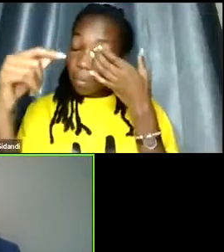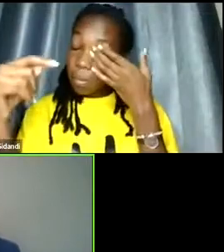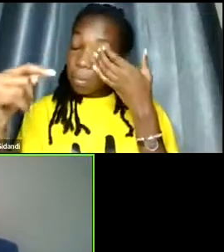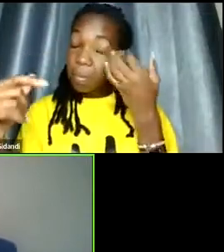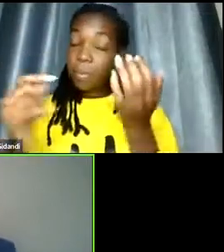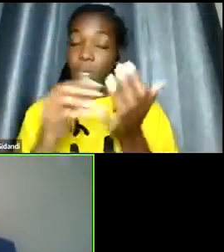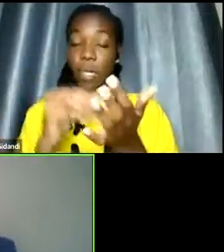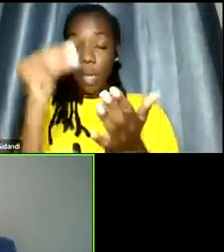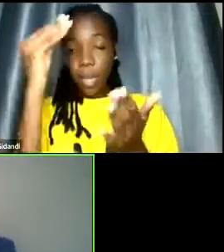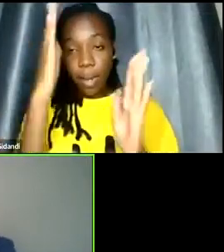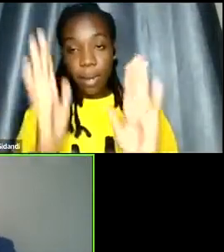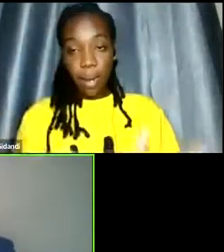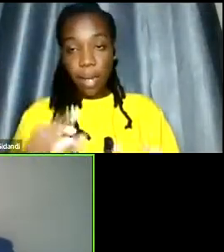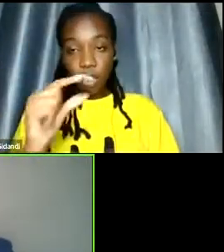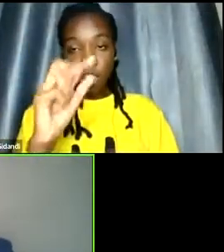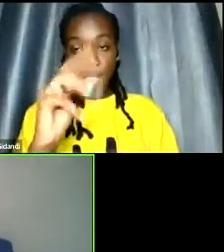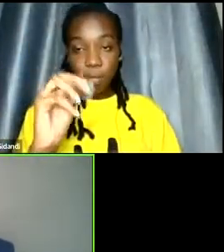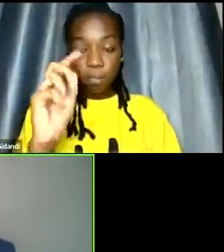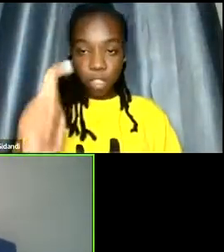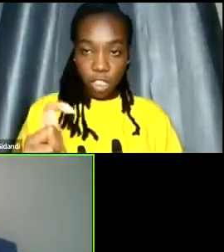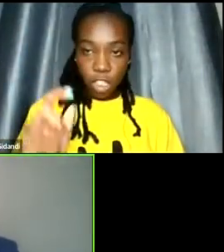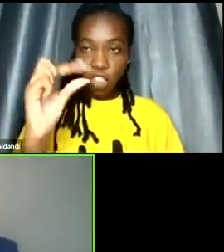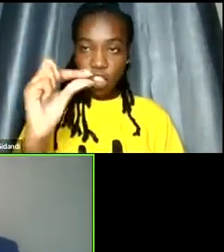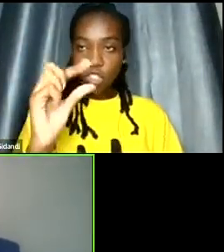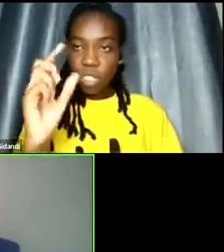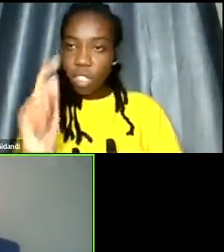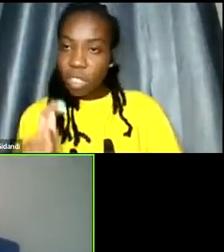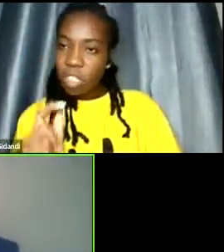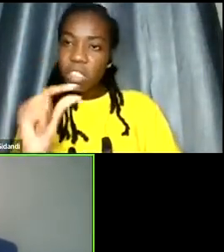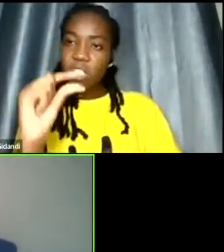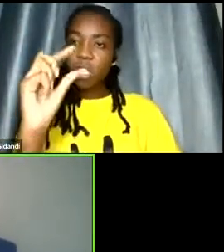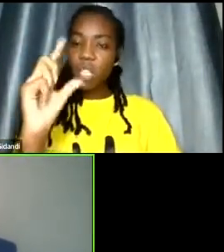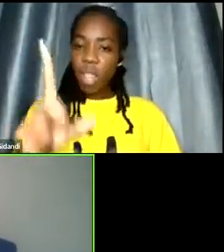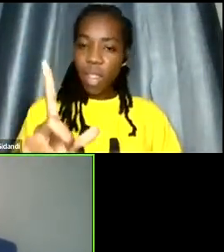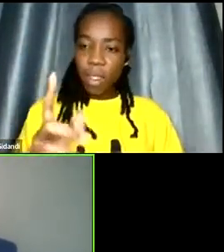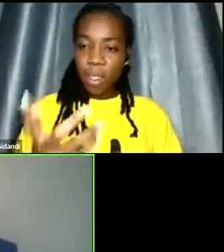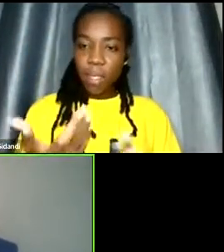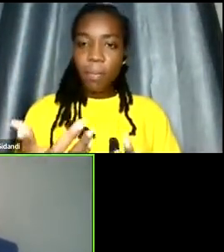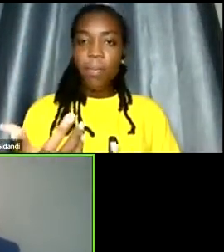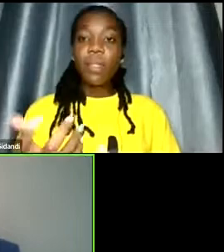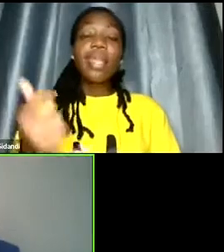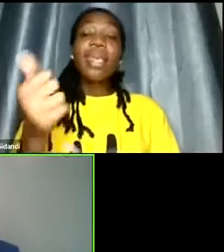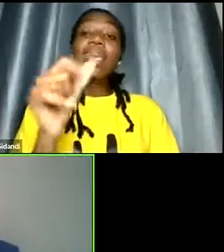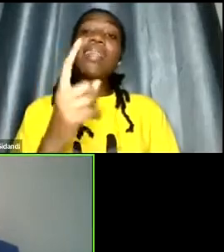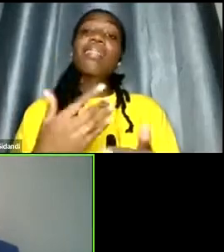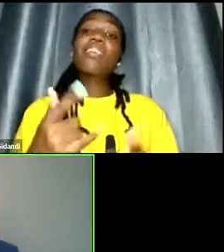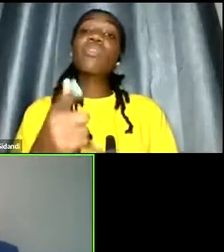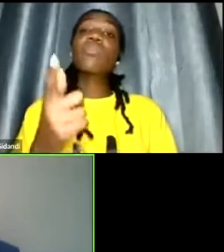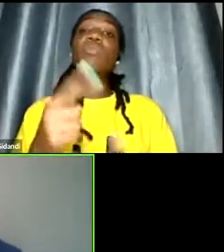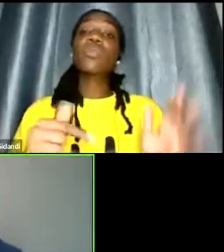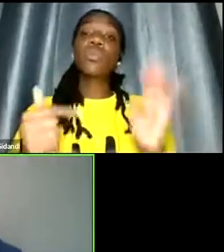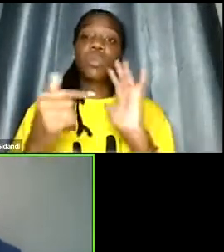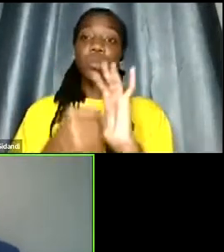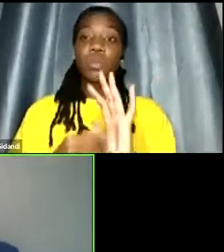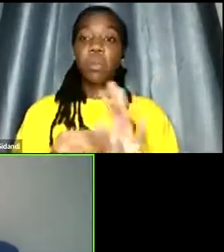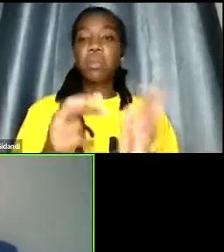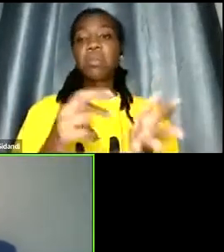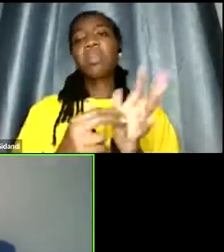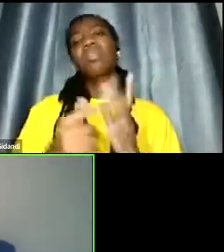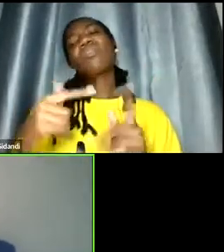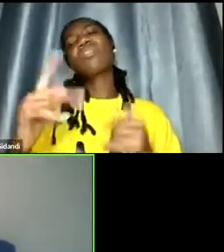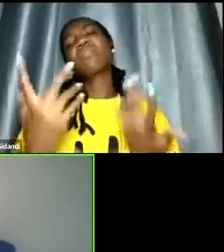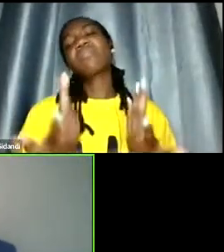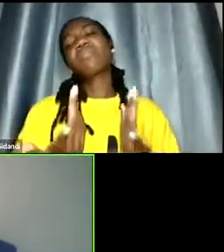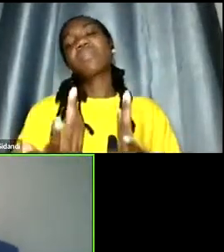trainees, GMTs or GTs or GLs. Whatever you refer to them, that's all right with you. You might also have credit